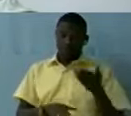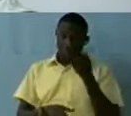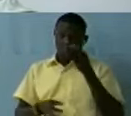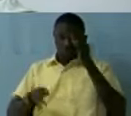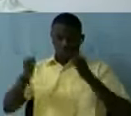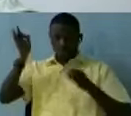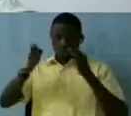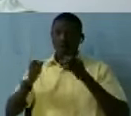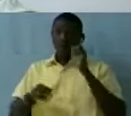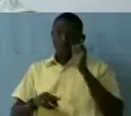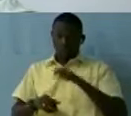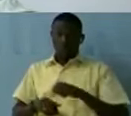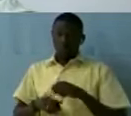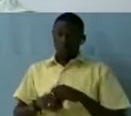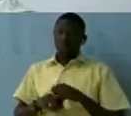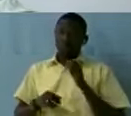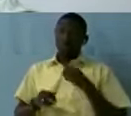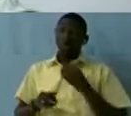And